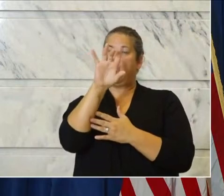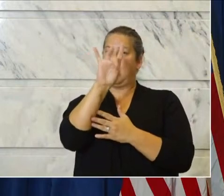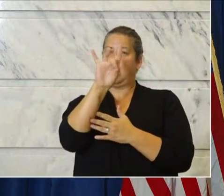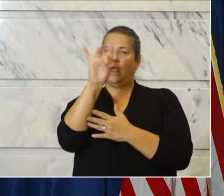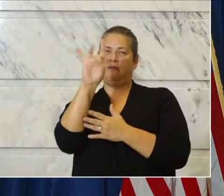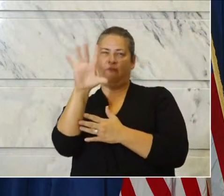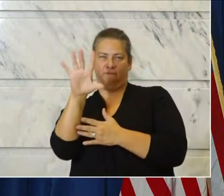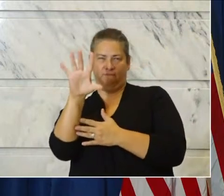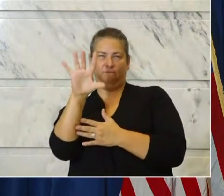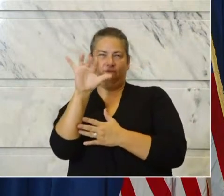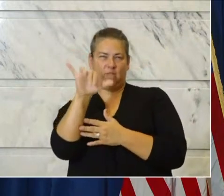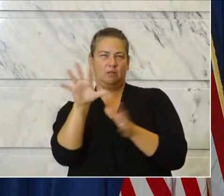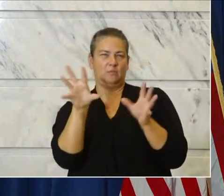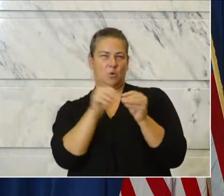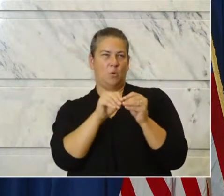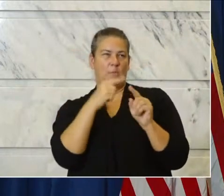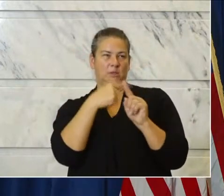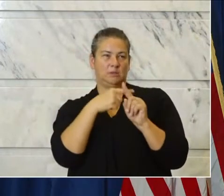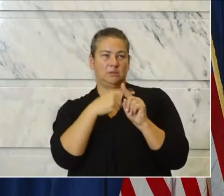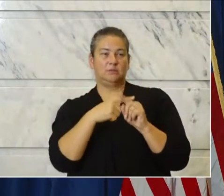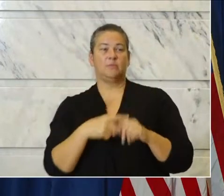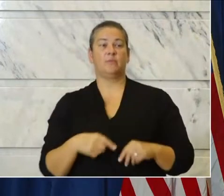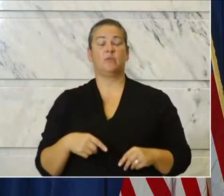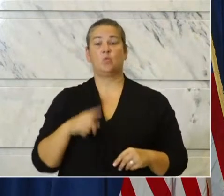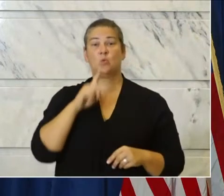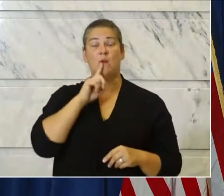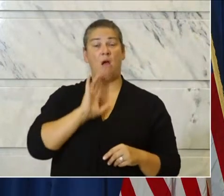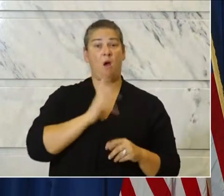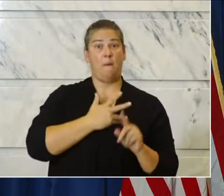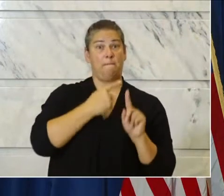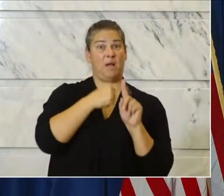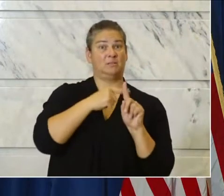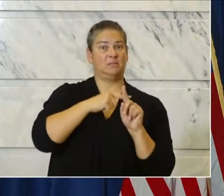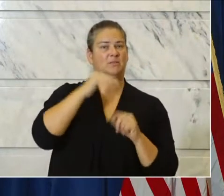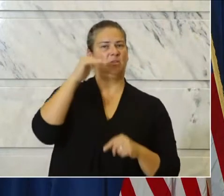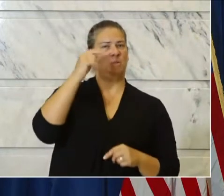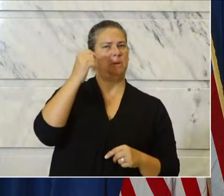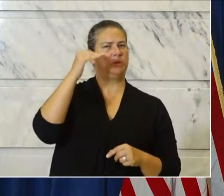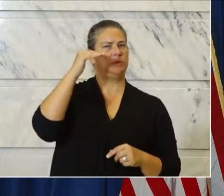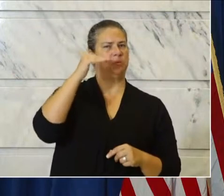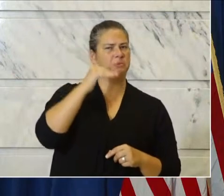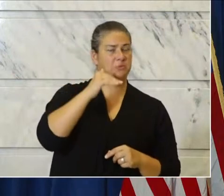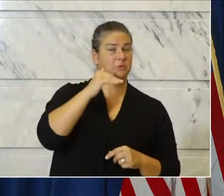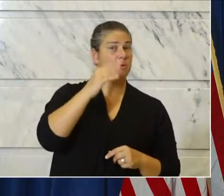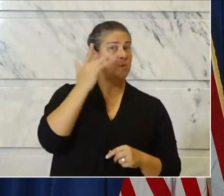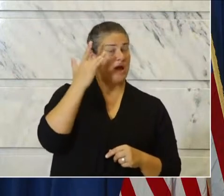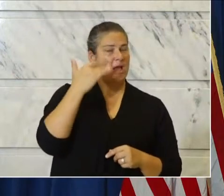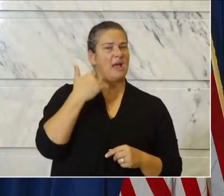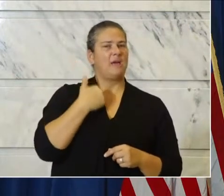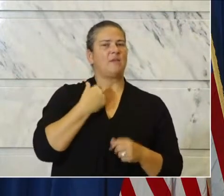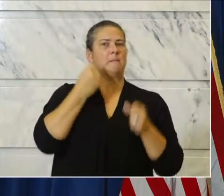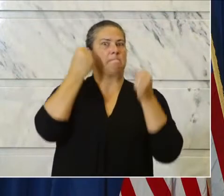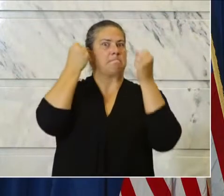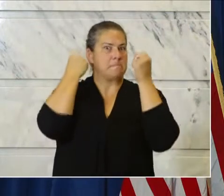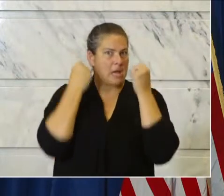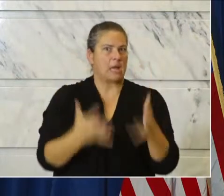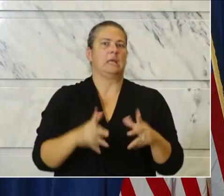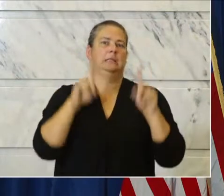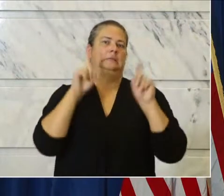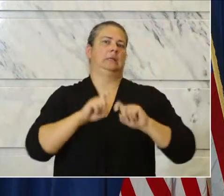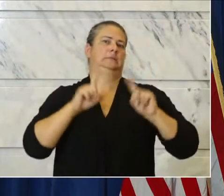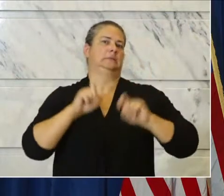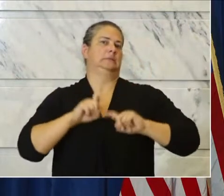50,885. Our positivity rate, though, has actually gone down since yesterday because we had a significant amount of tests come